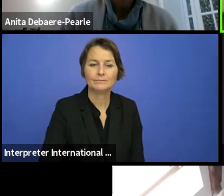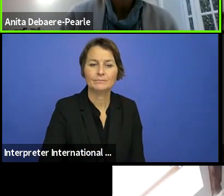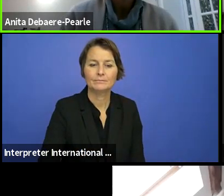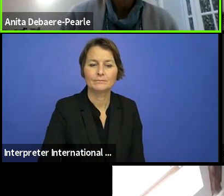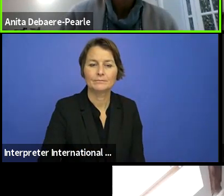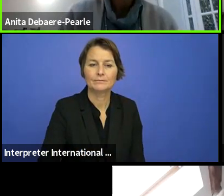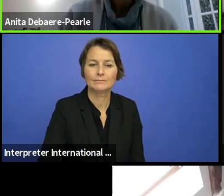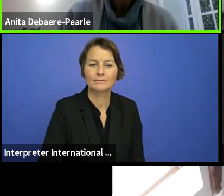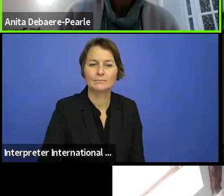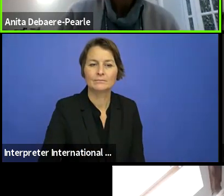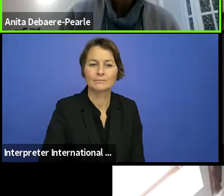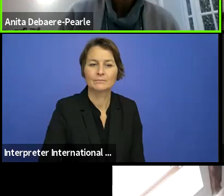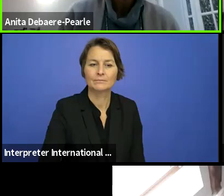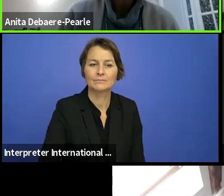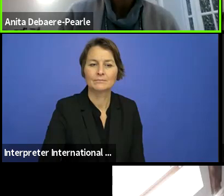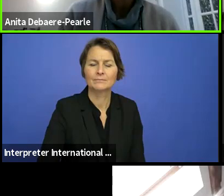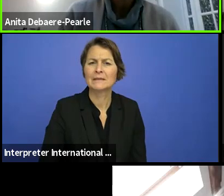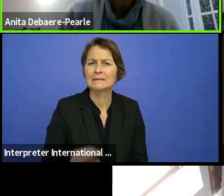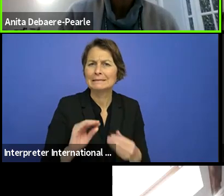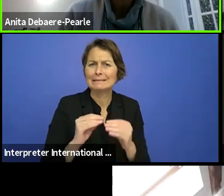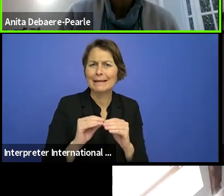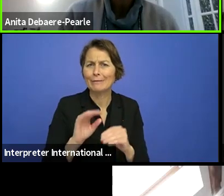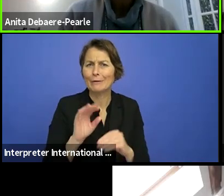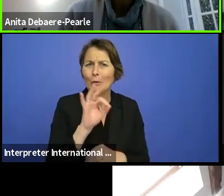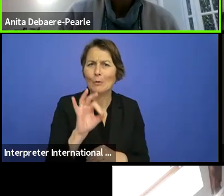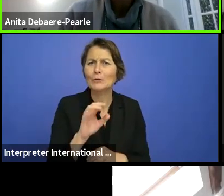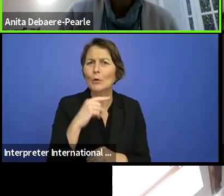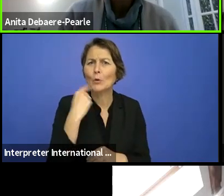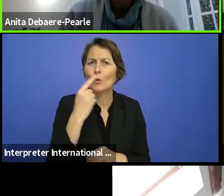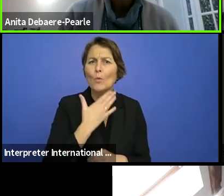Difficult question. Who like to take the answer?